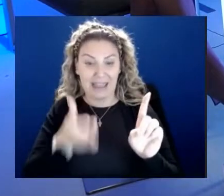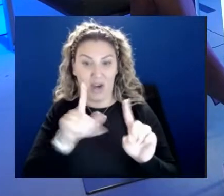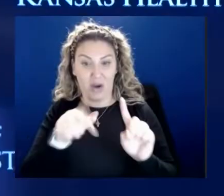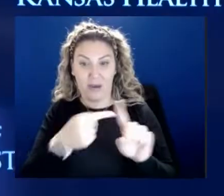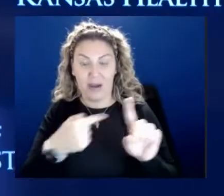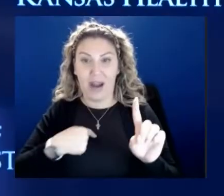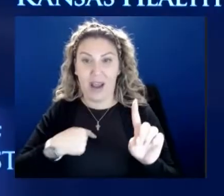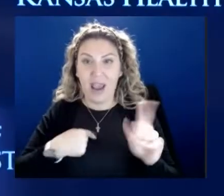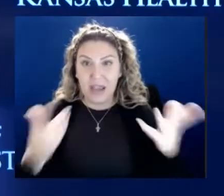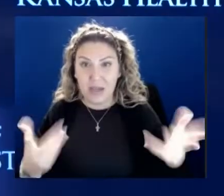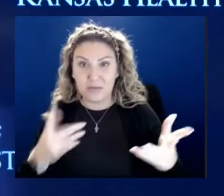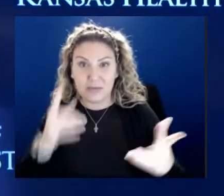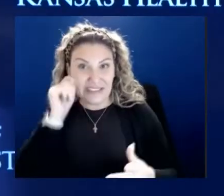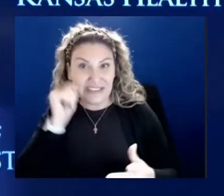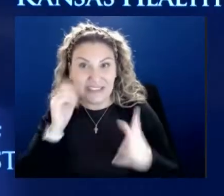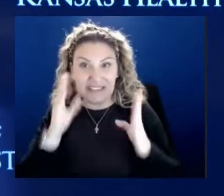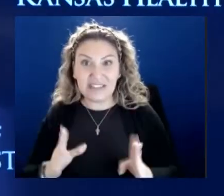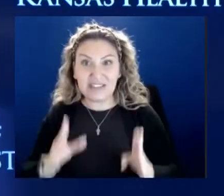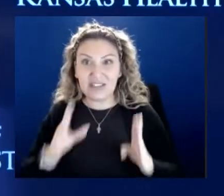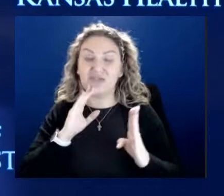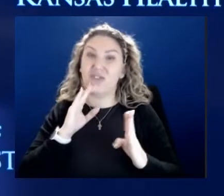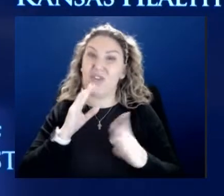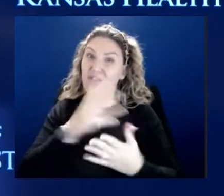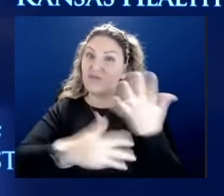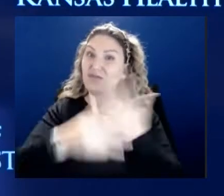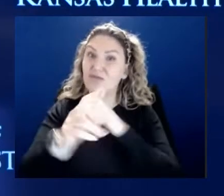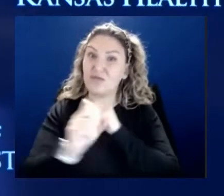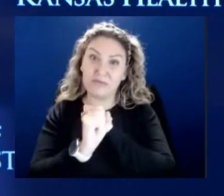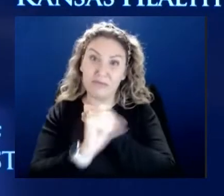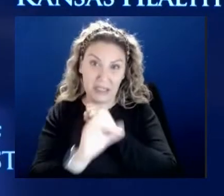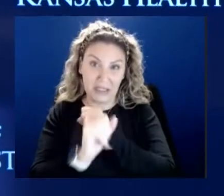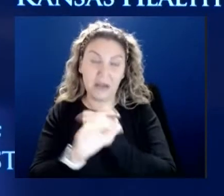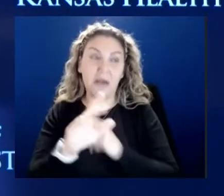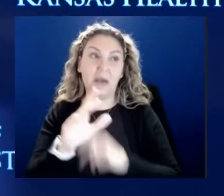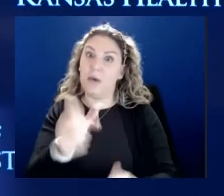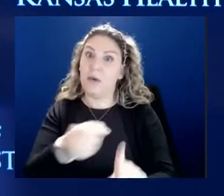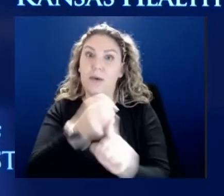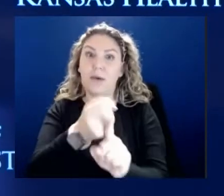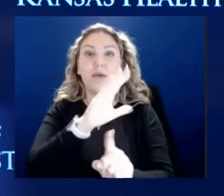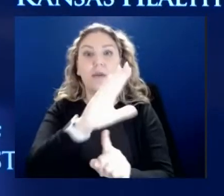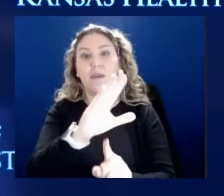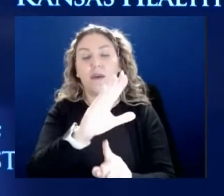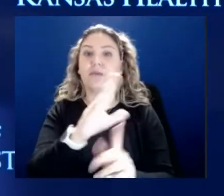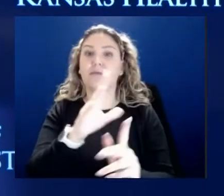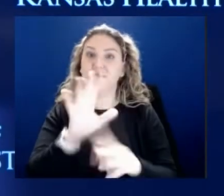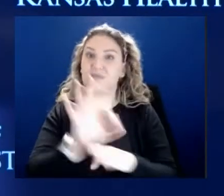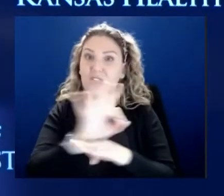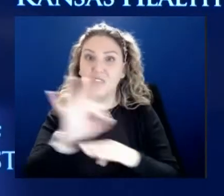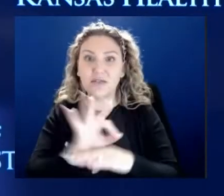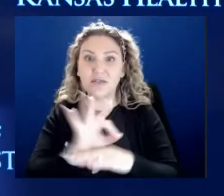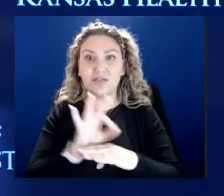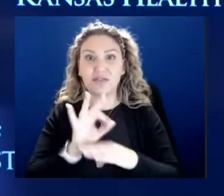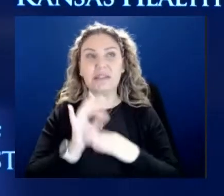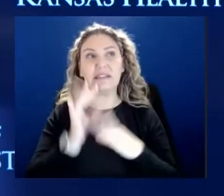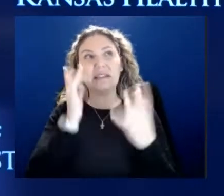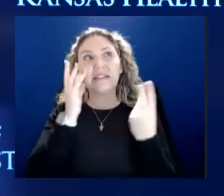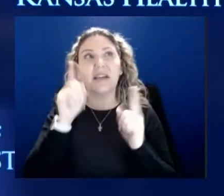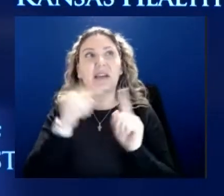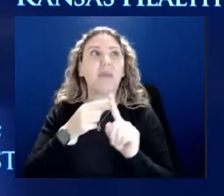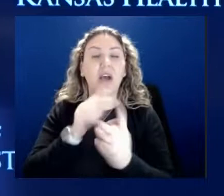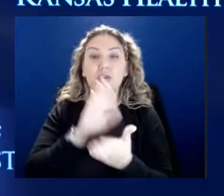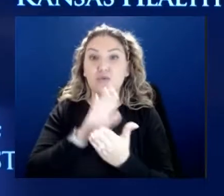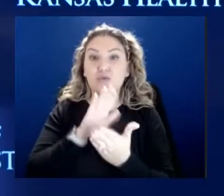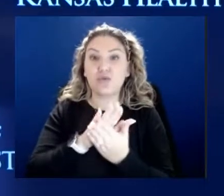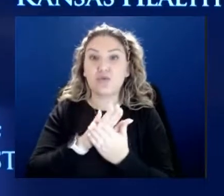social media that also takes an impact on kids and their functioning, and the fact that we think about school bullying happening at school and people